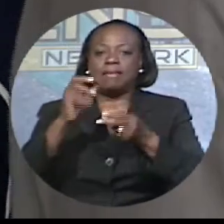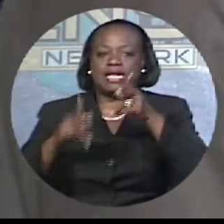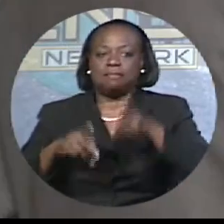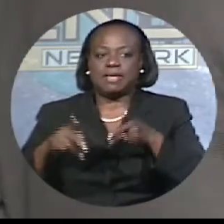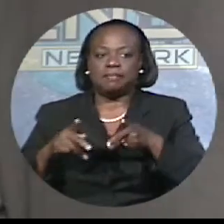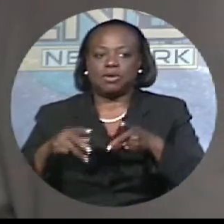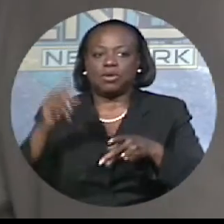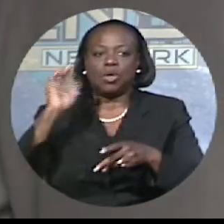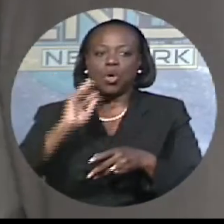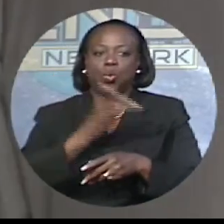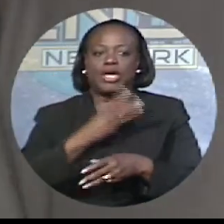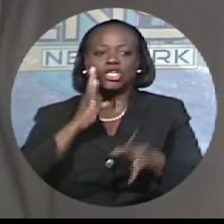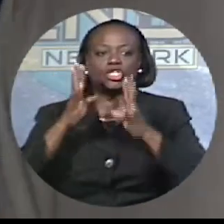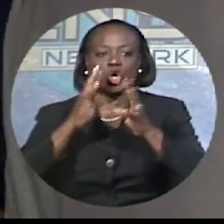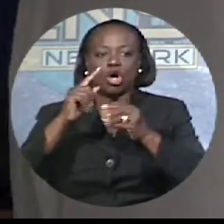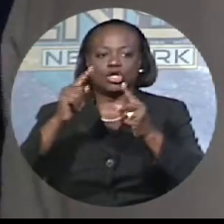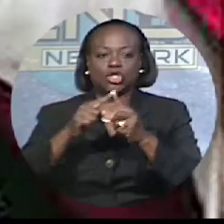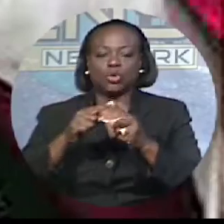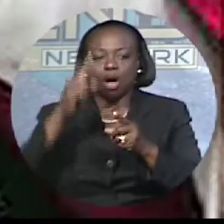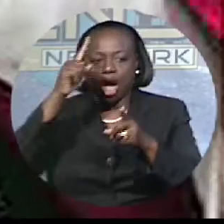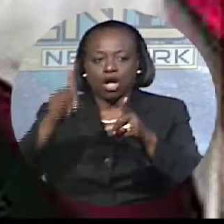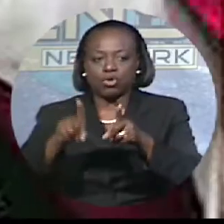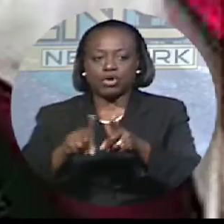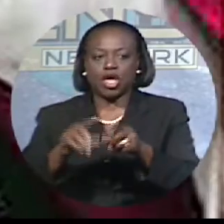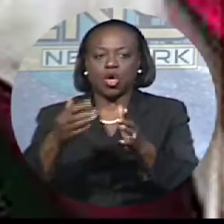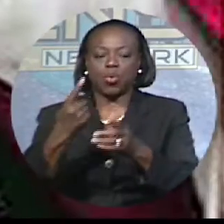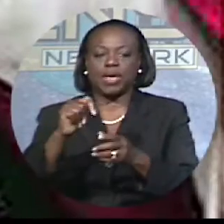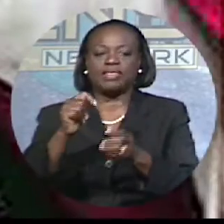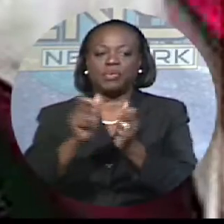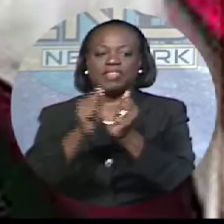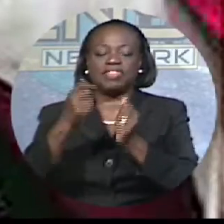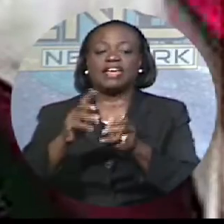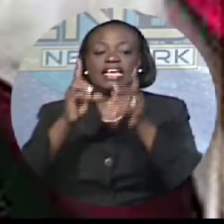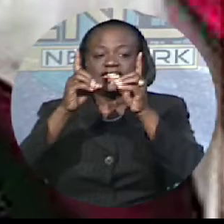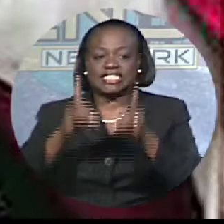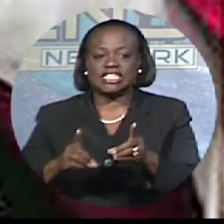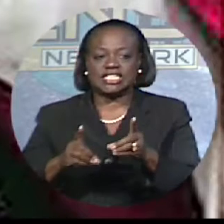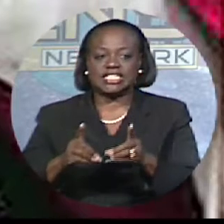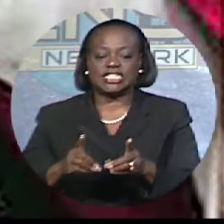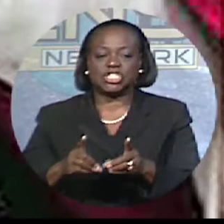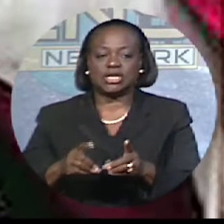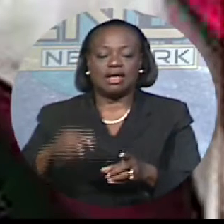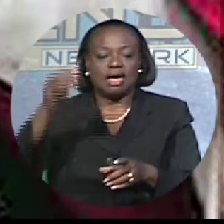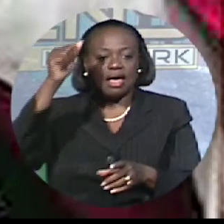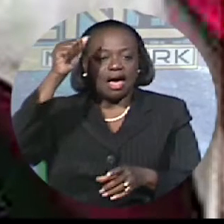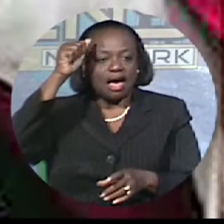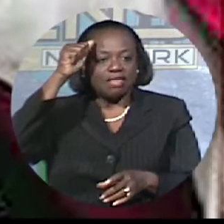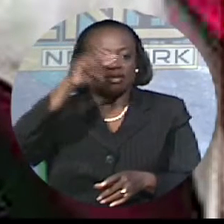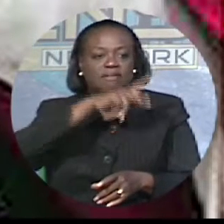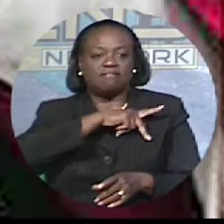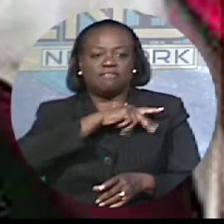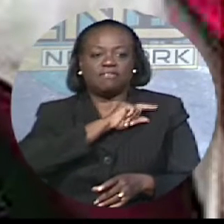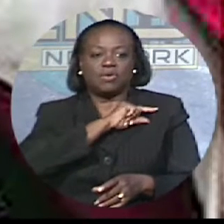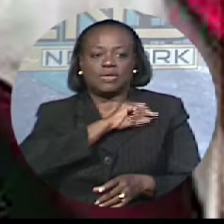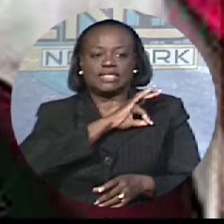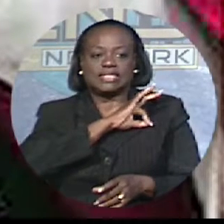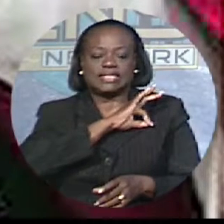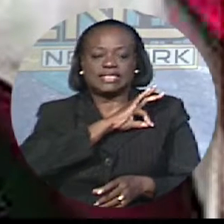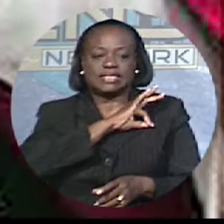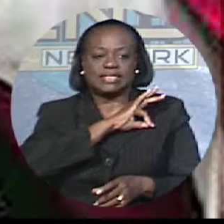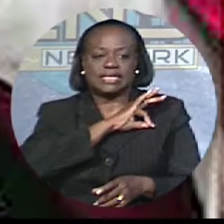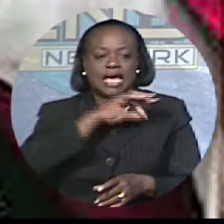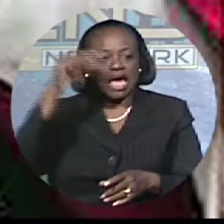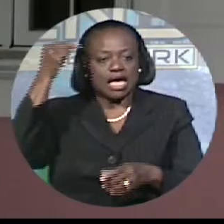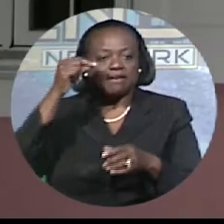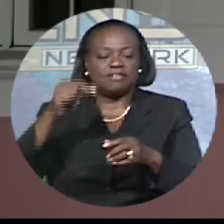with the decision, Governor General Sir Arthur Folkes says he was stunned by the news, but he accepts that the decision is one carefully thought out by